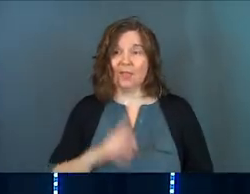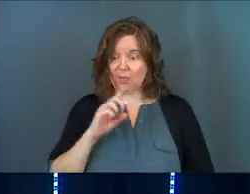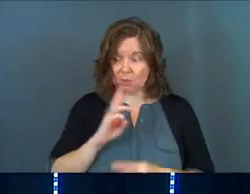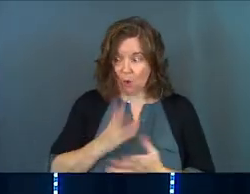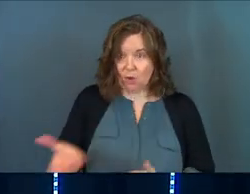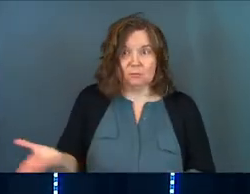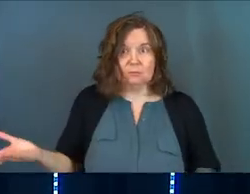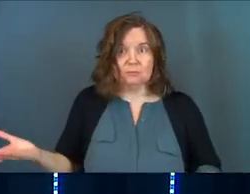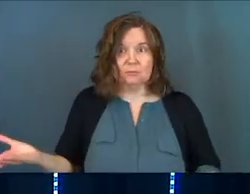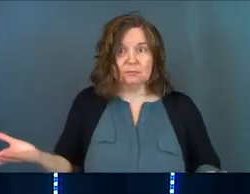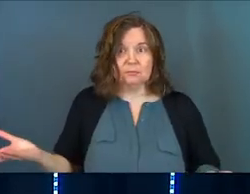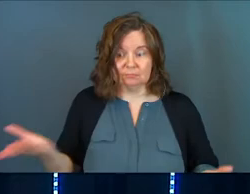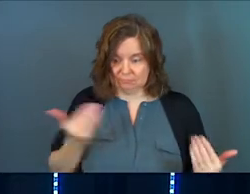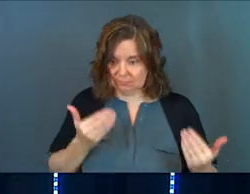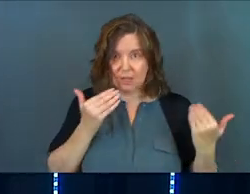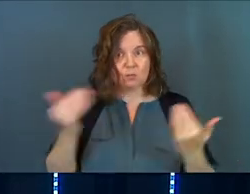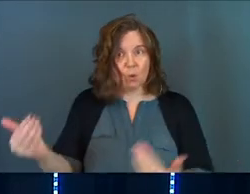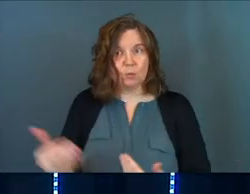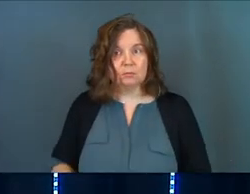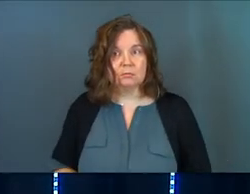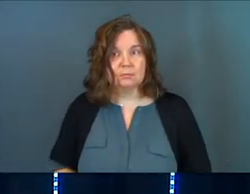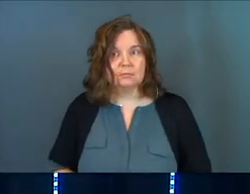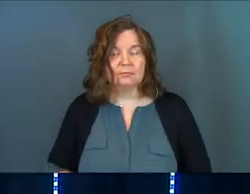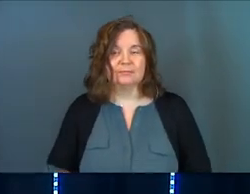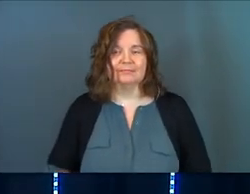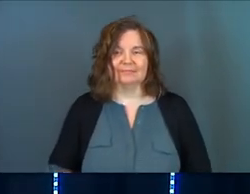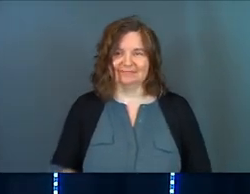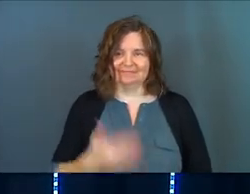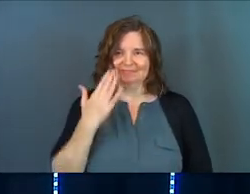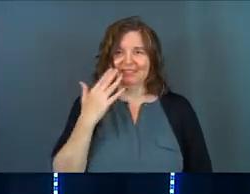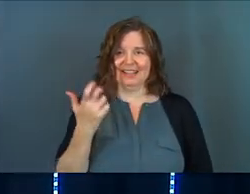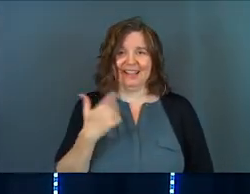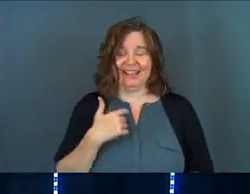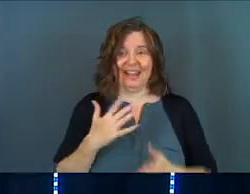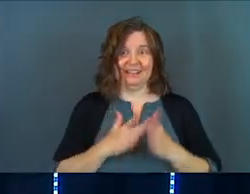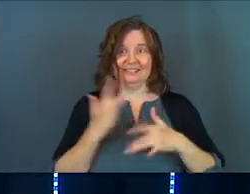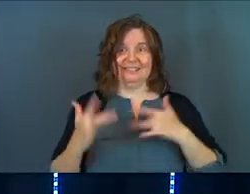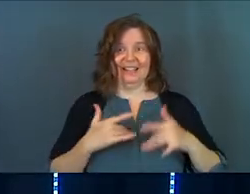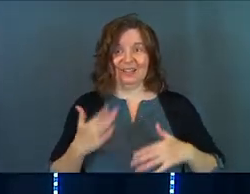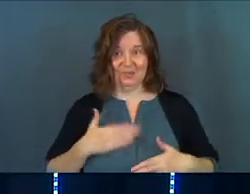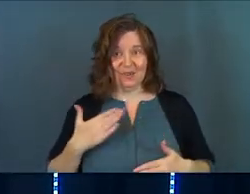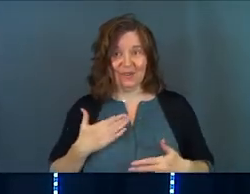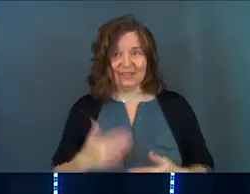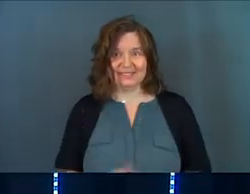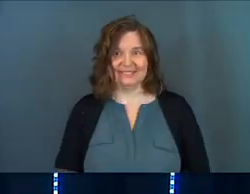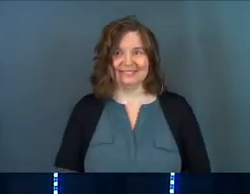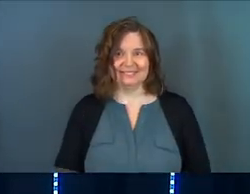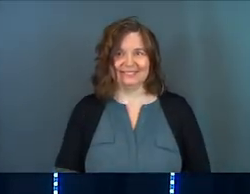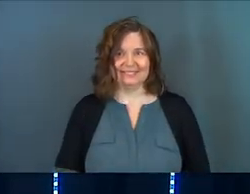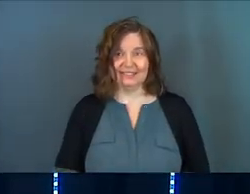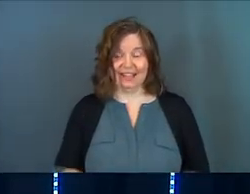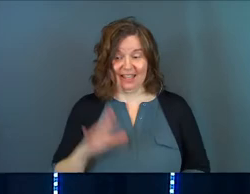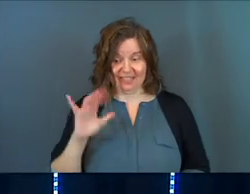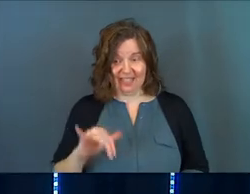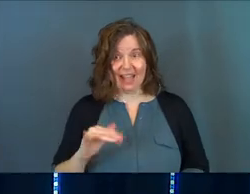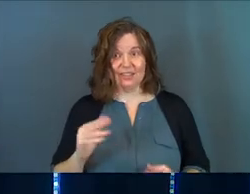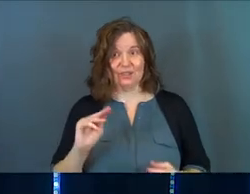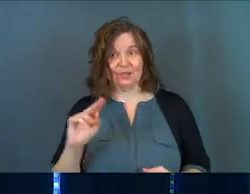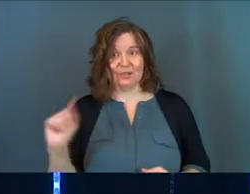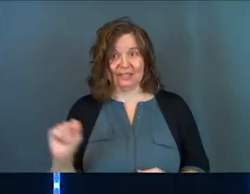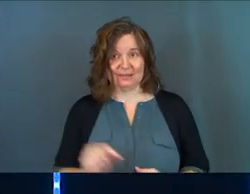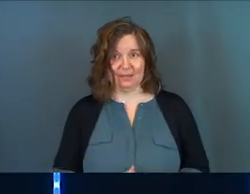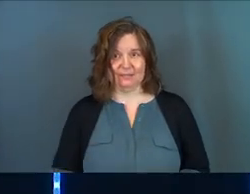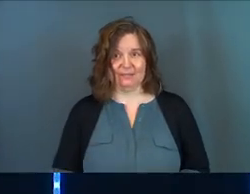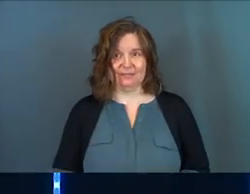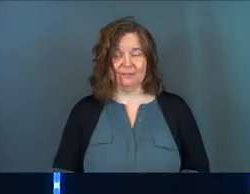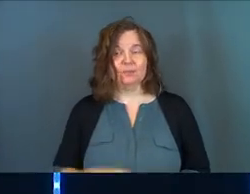There's water. Let's go. That exuberance and joy. Like, that's the New